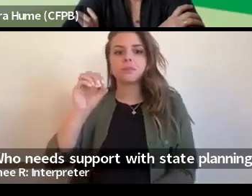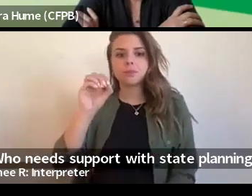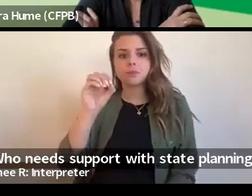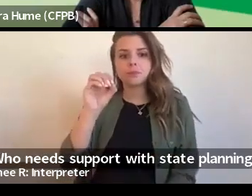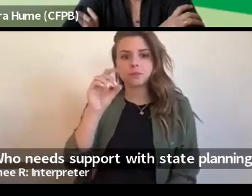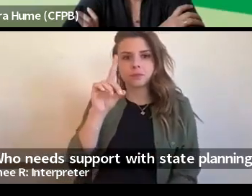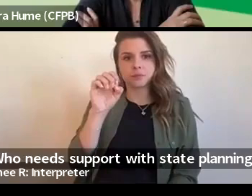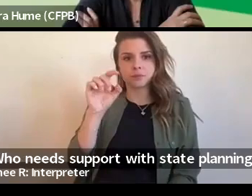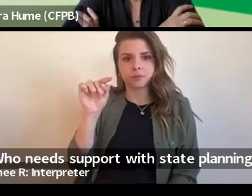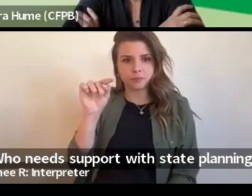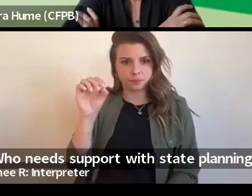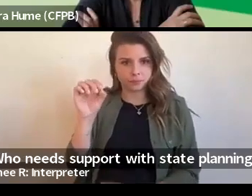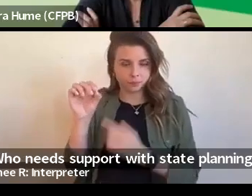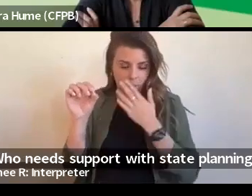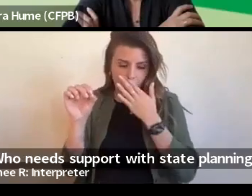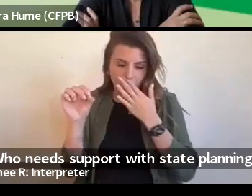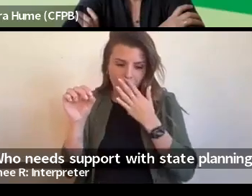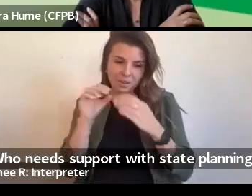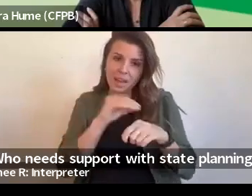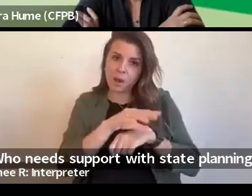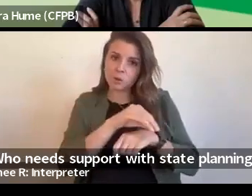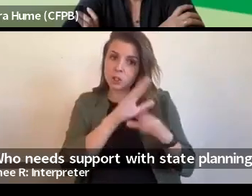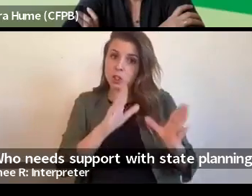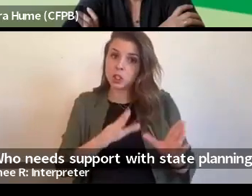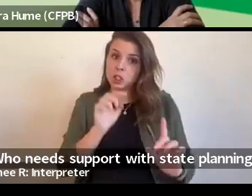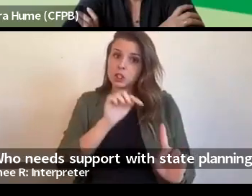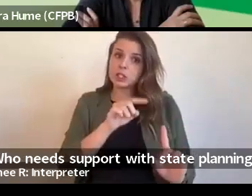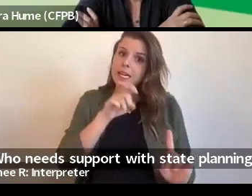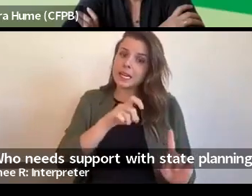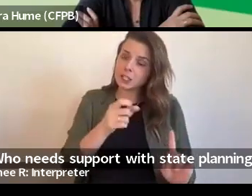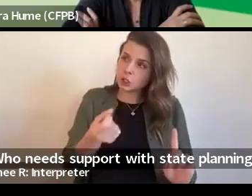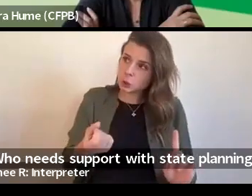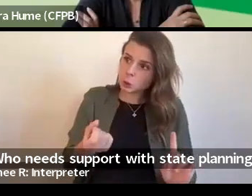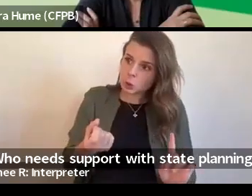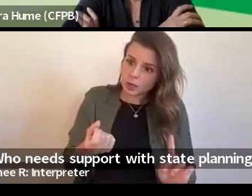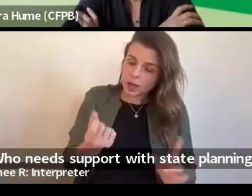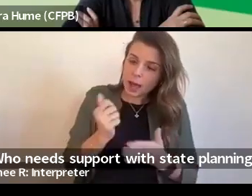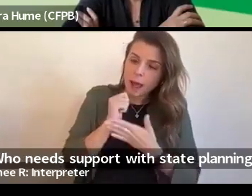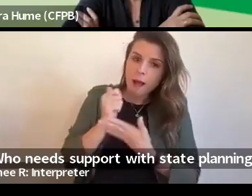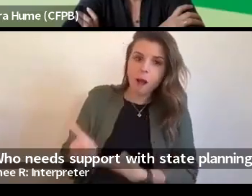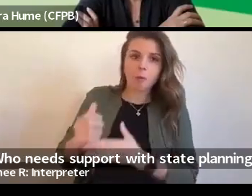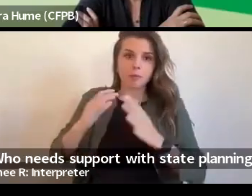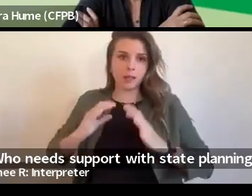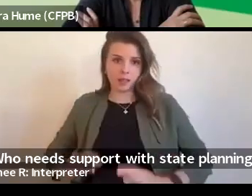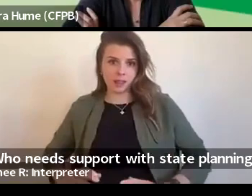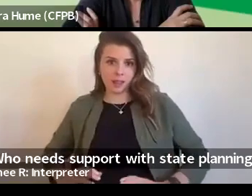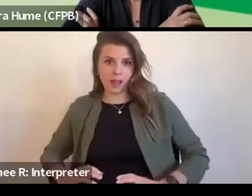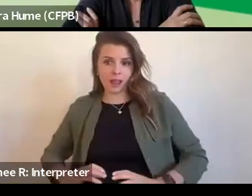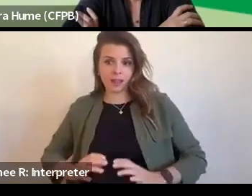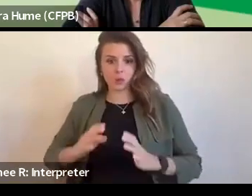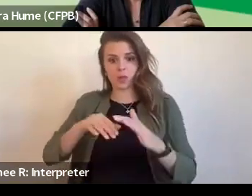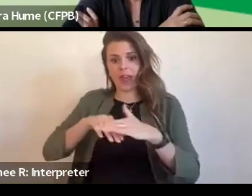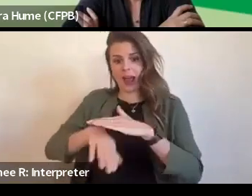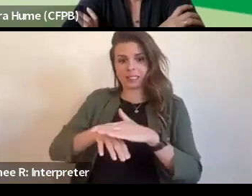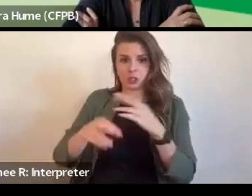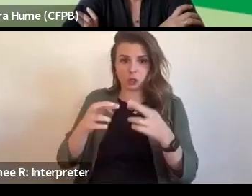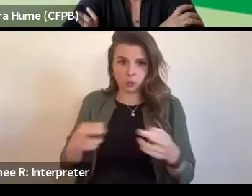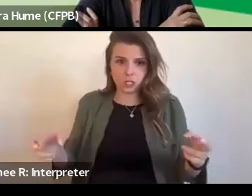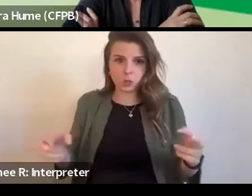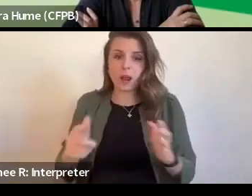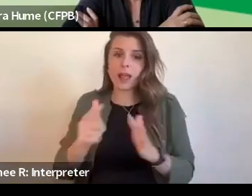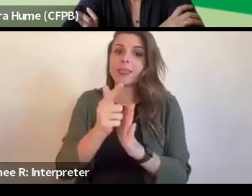they need to know is that they need to help your client to access resources, legal